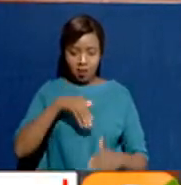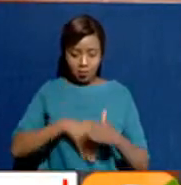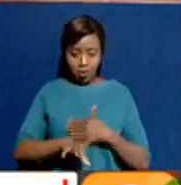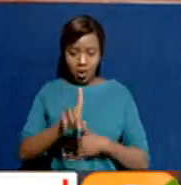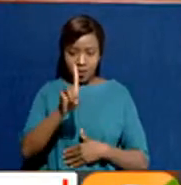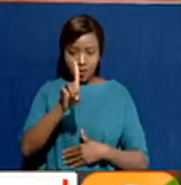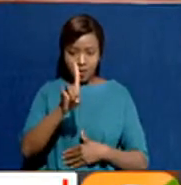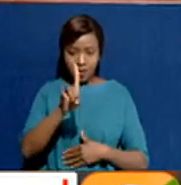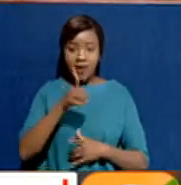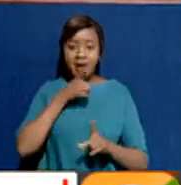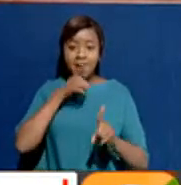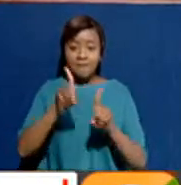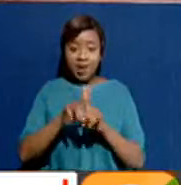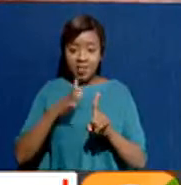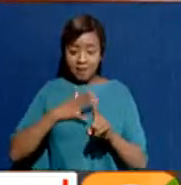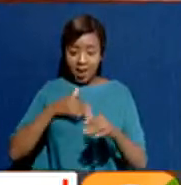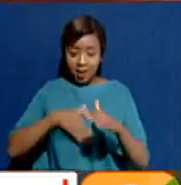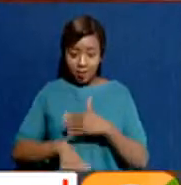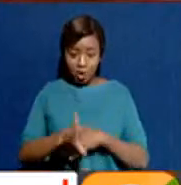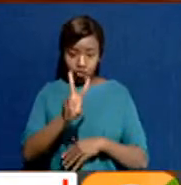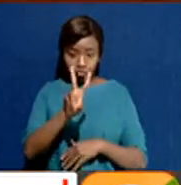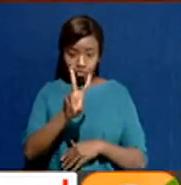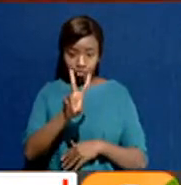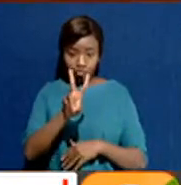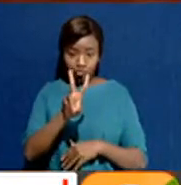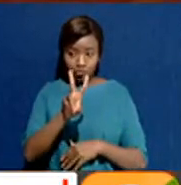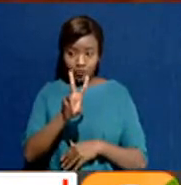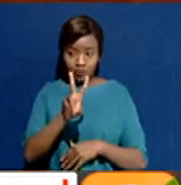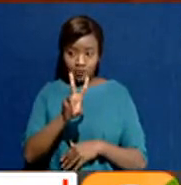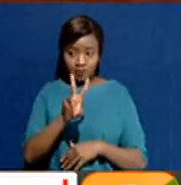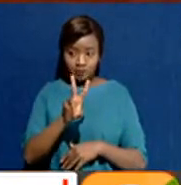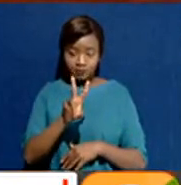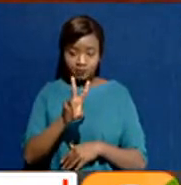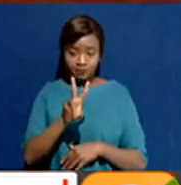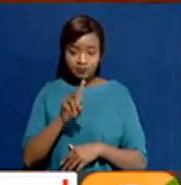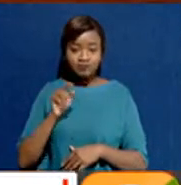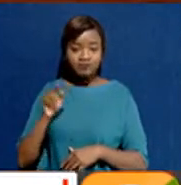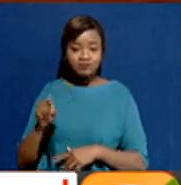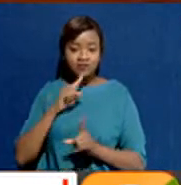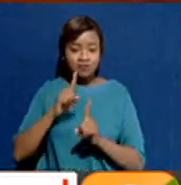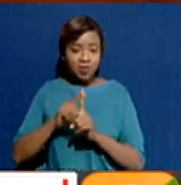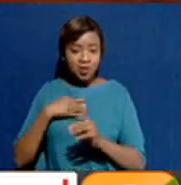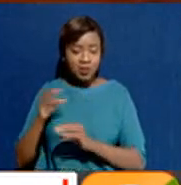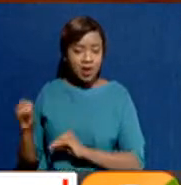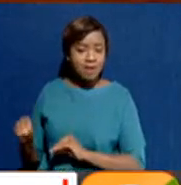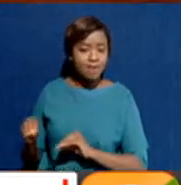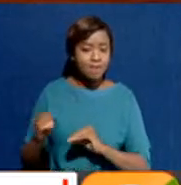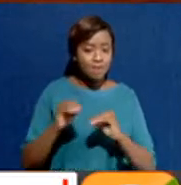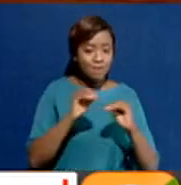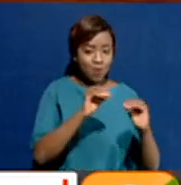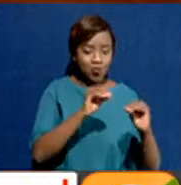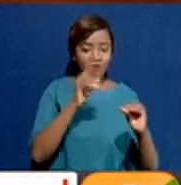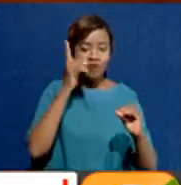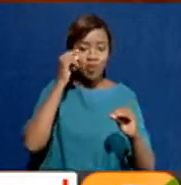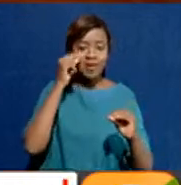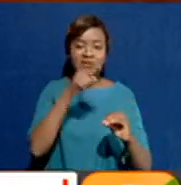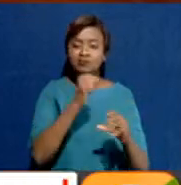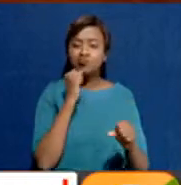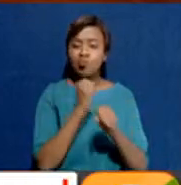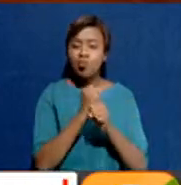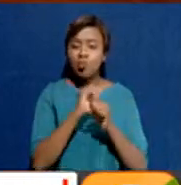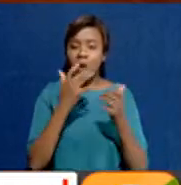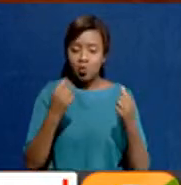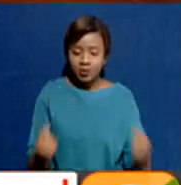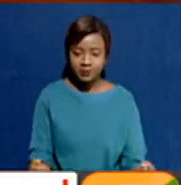brother went to Mombasa to work. And he is a bodybuilder